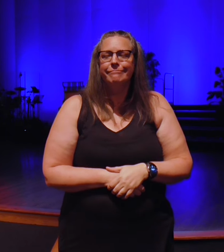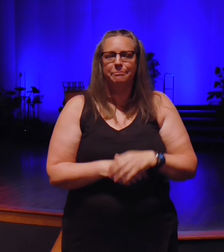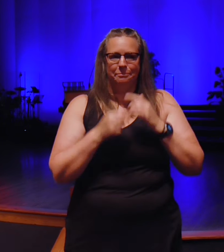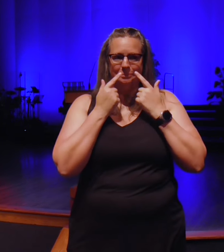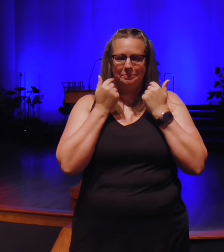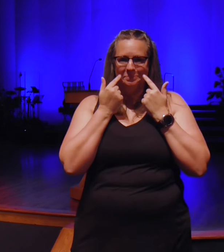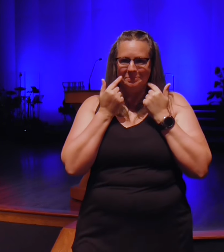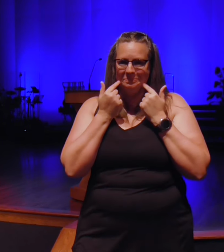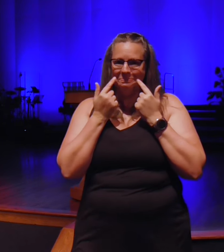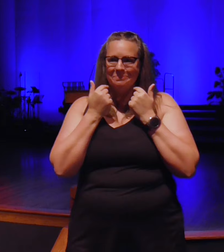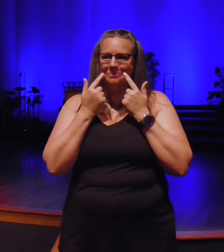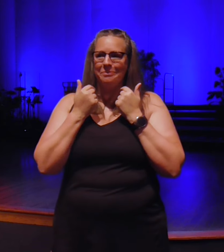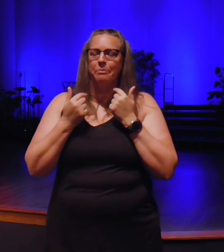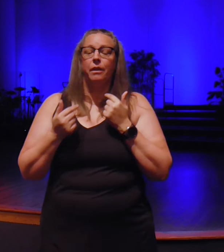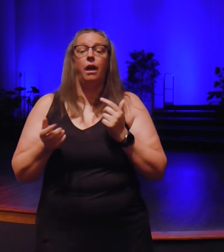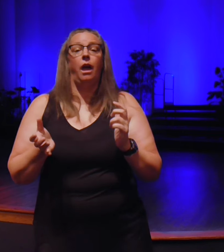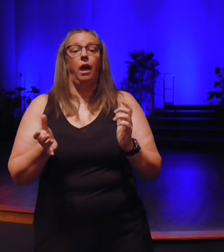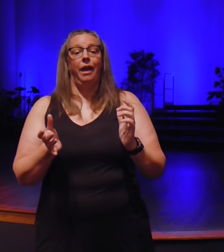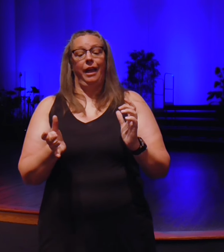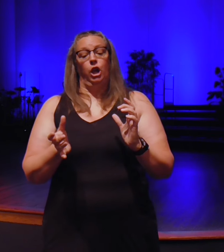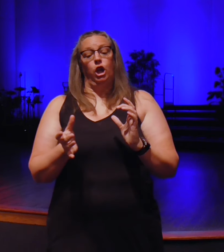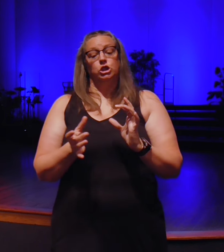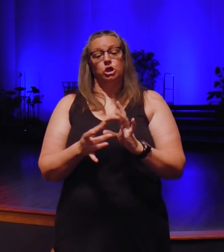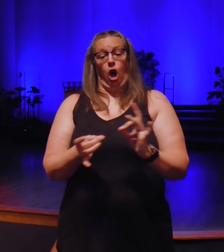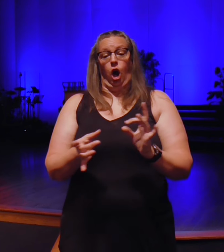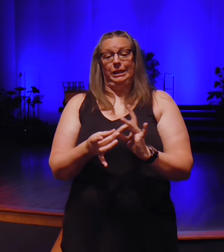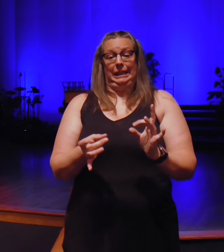Talking doesn't require sanctuary.